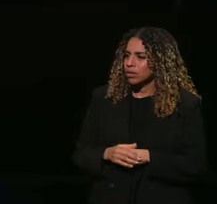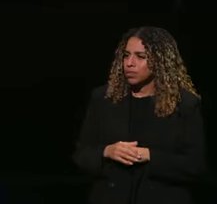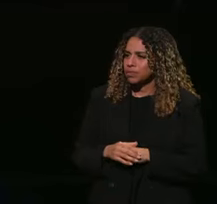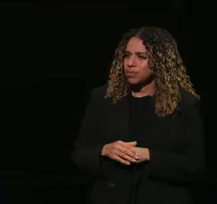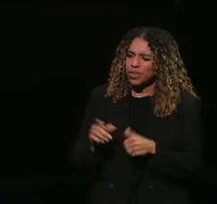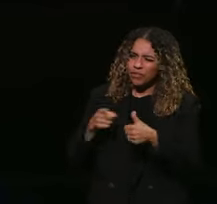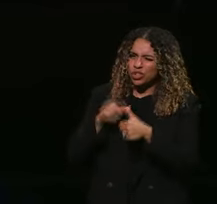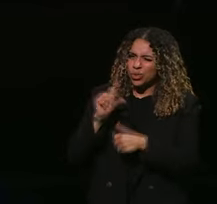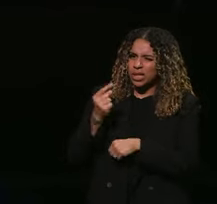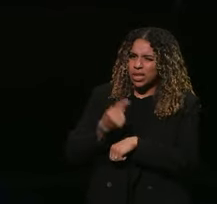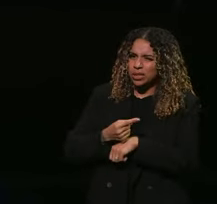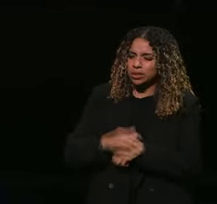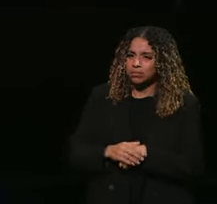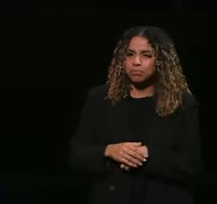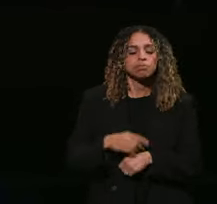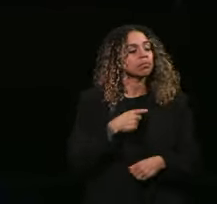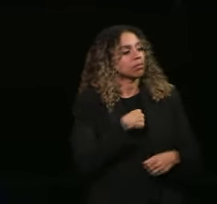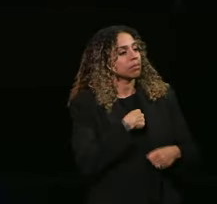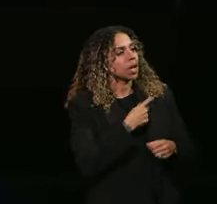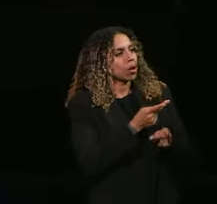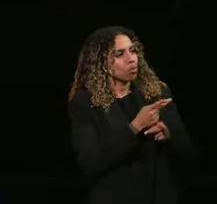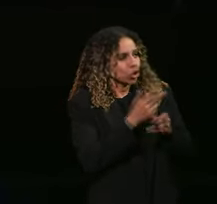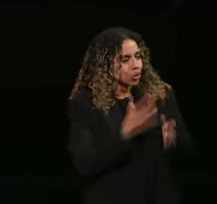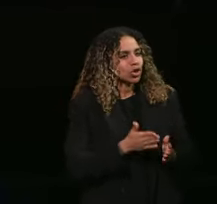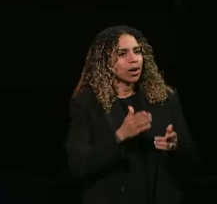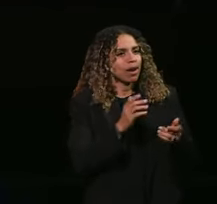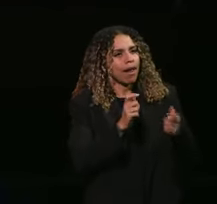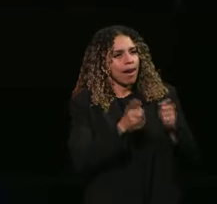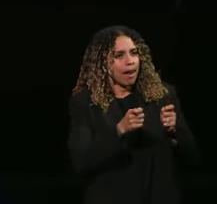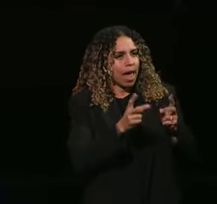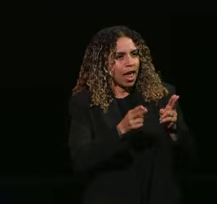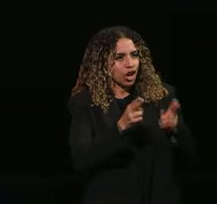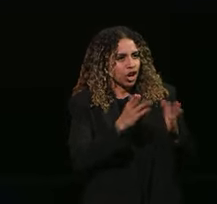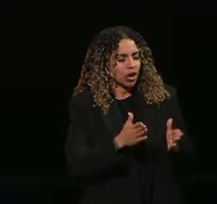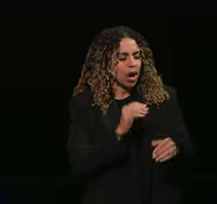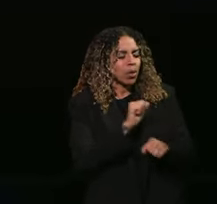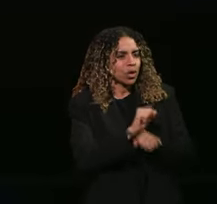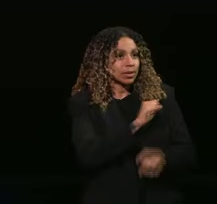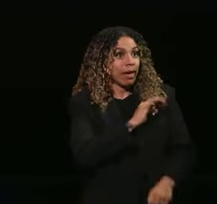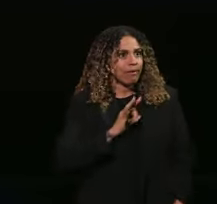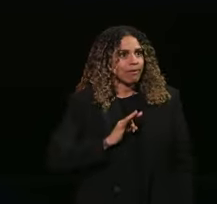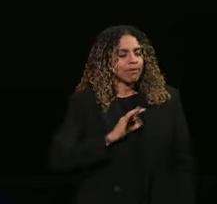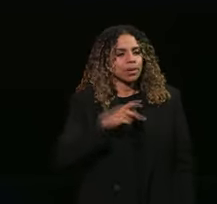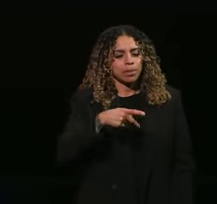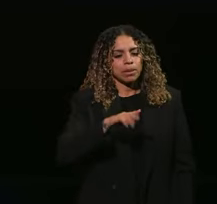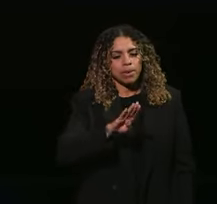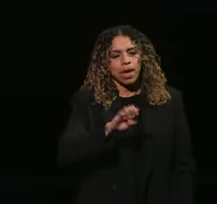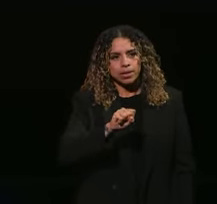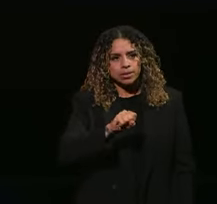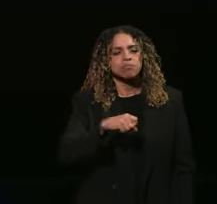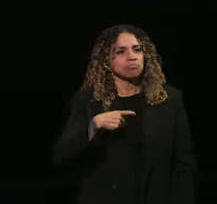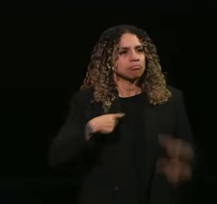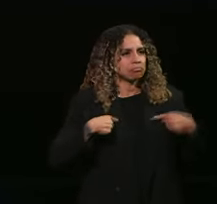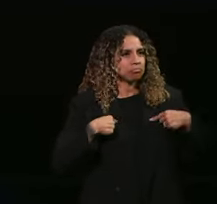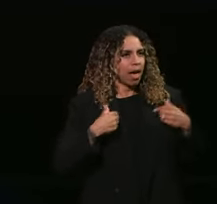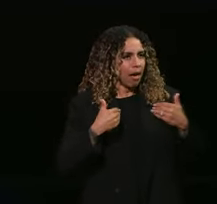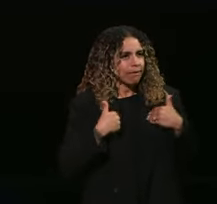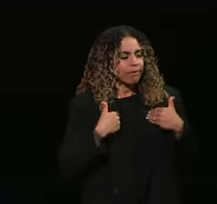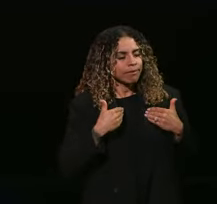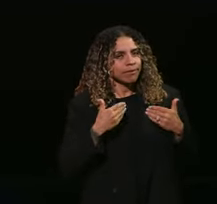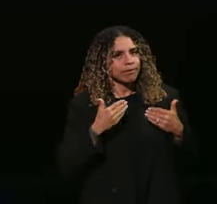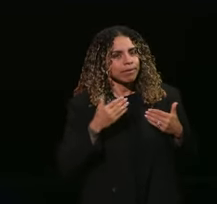I'm a producer and editor on staff at Frontline PBS, and I have the privilege of working